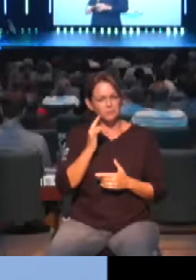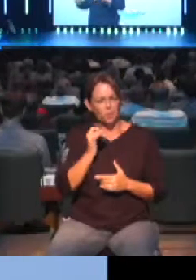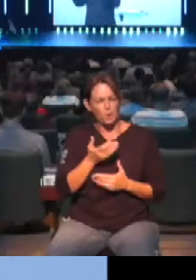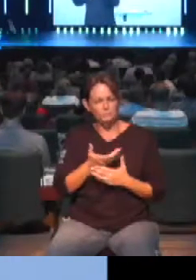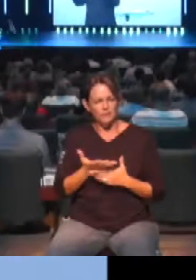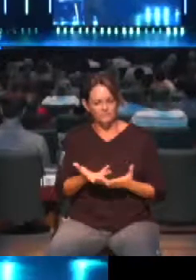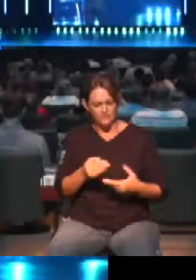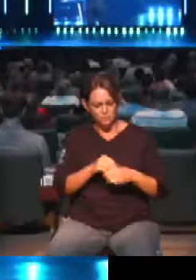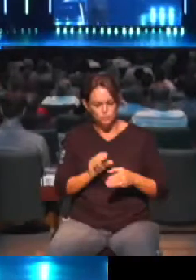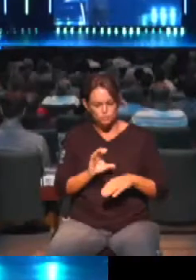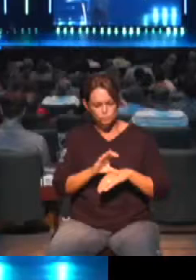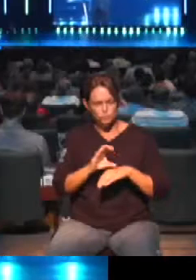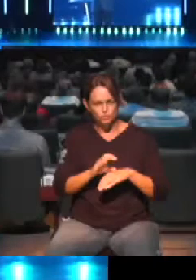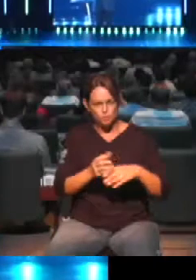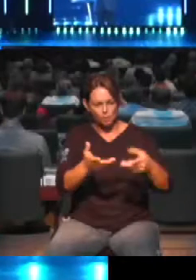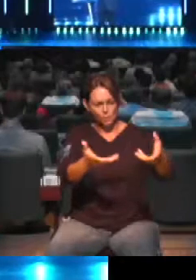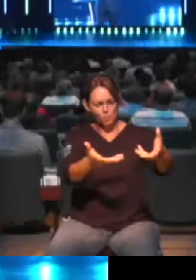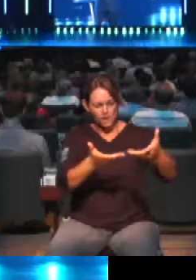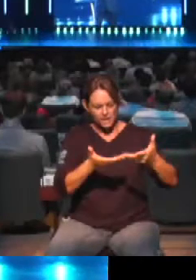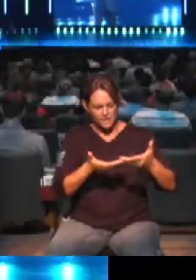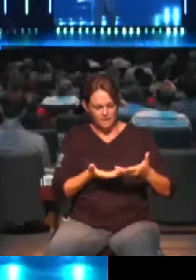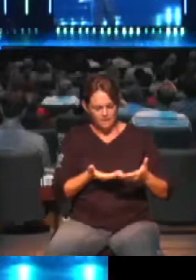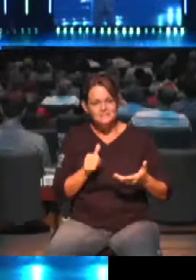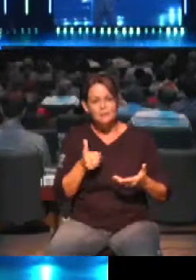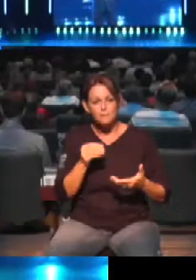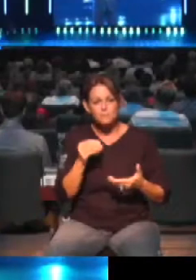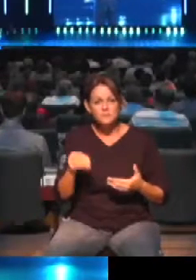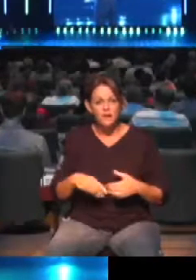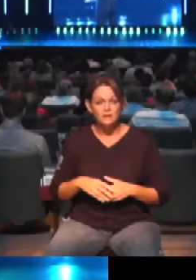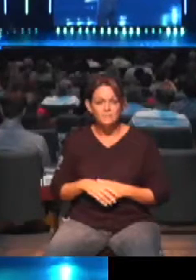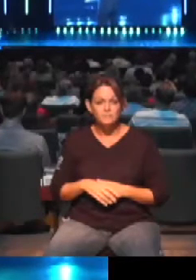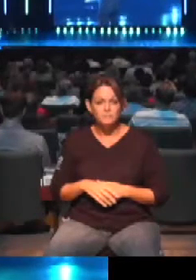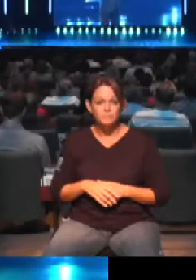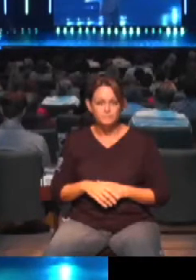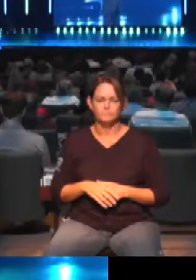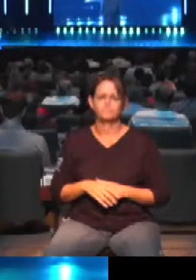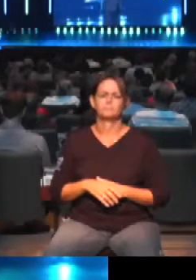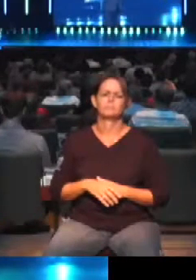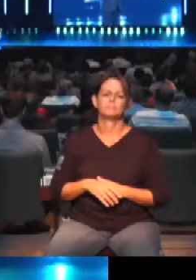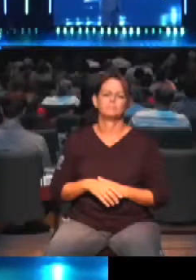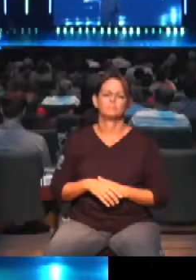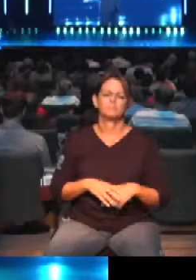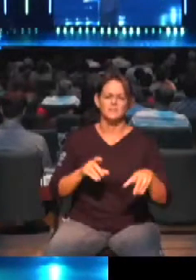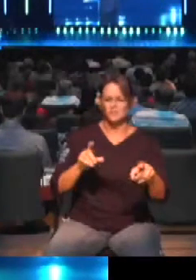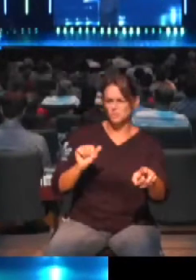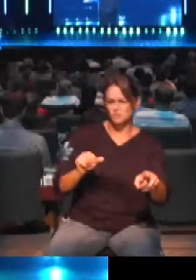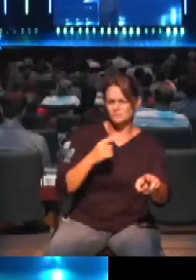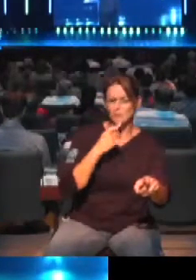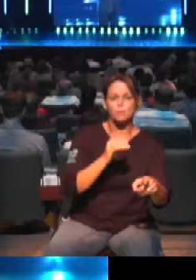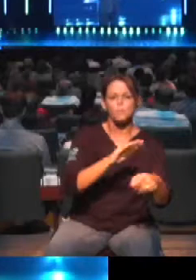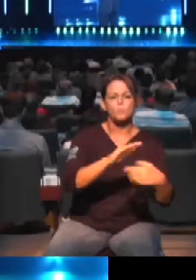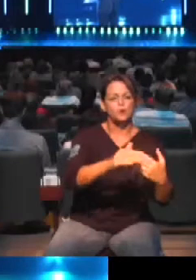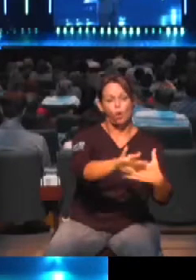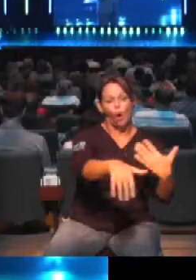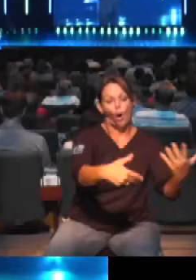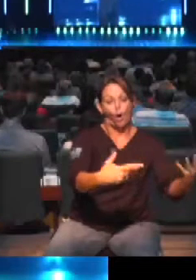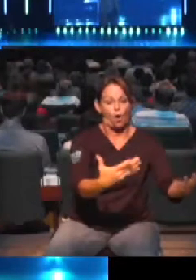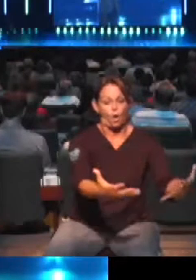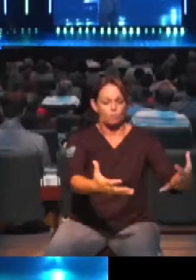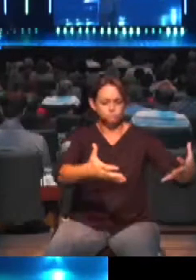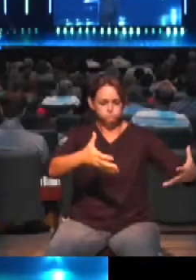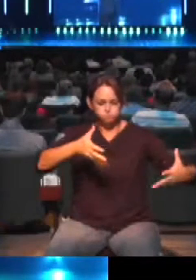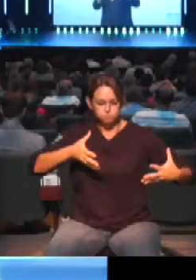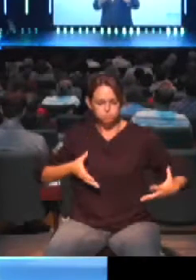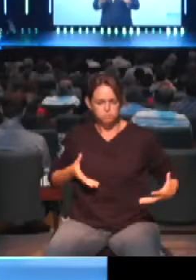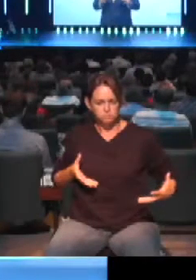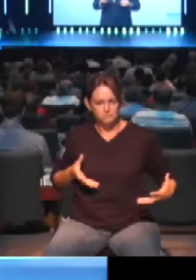the house of the Lord. Okay, but why didn't he say 10%? Why did he say bring all of the silver and gold from Jericho into the house of the Lord?